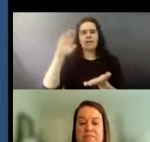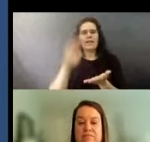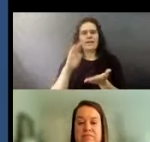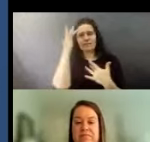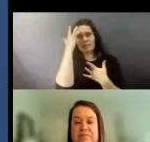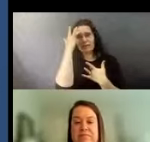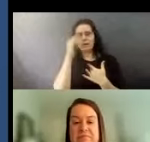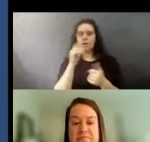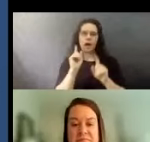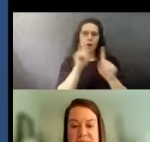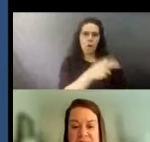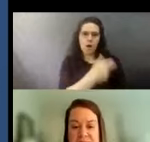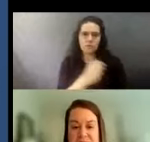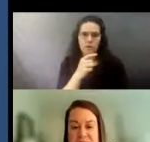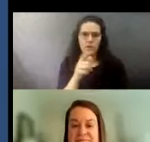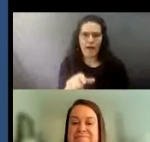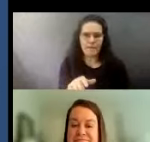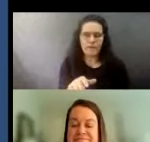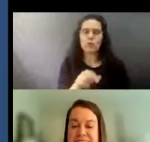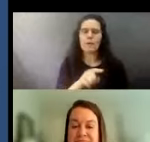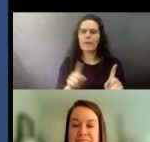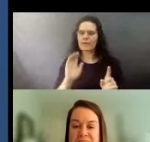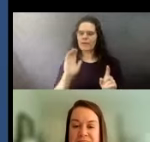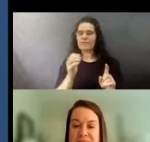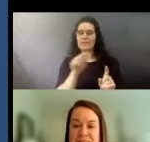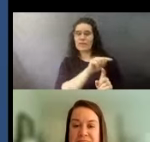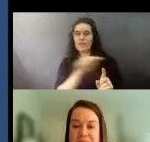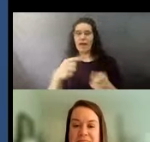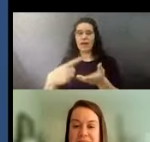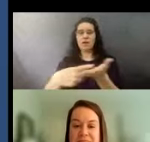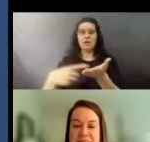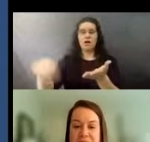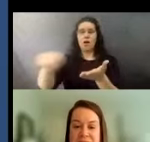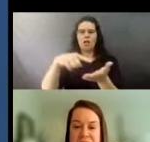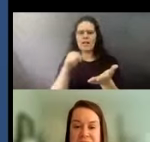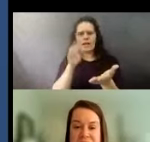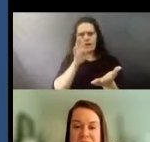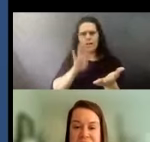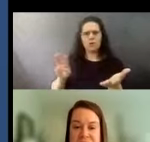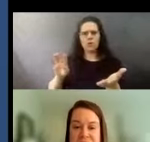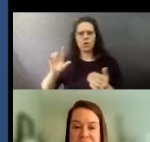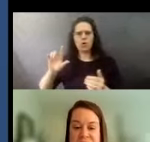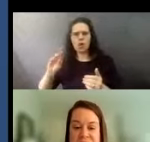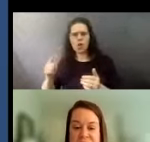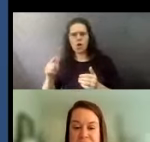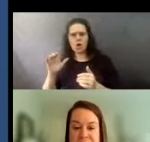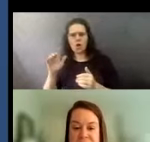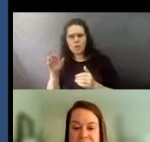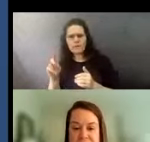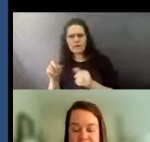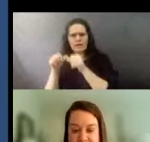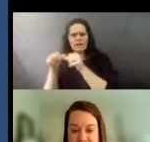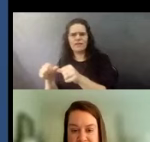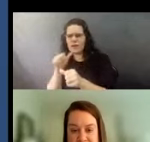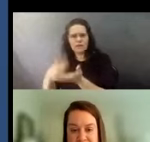that that long COVID has been left out of a lot of that conversation. And even, I respect Tony Fauci a lot. He's been